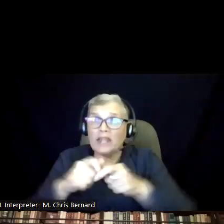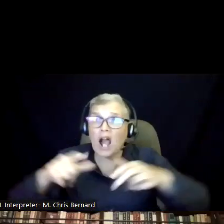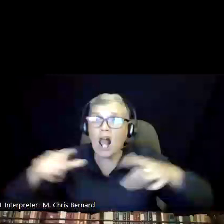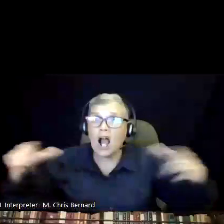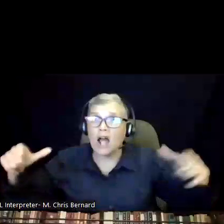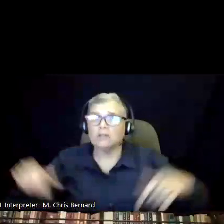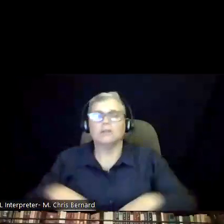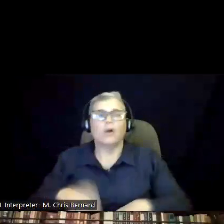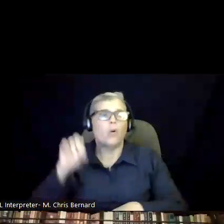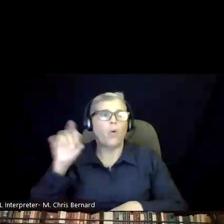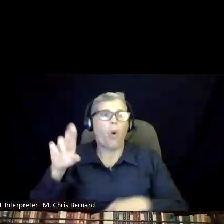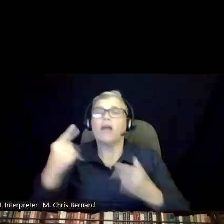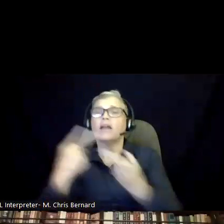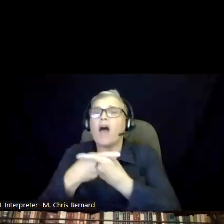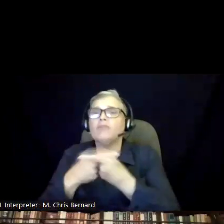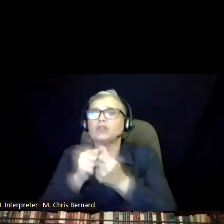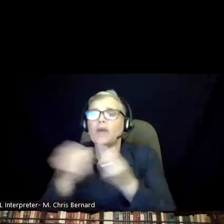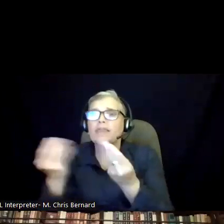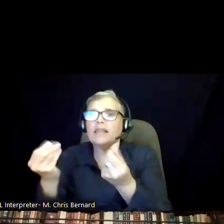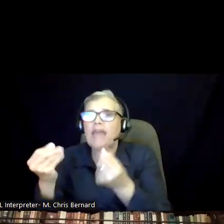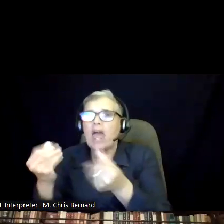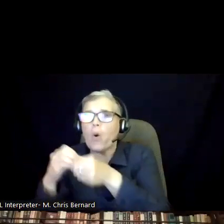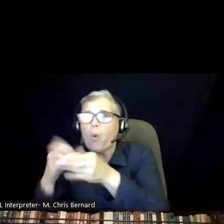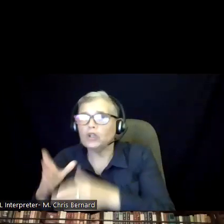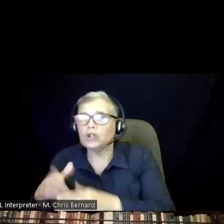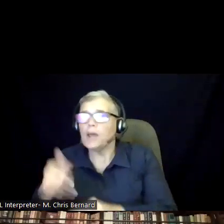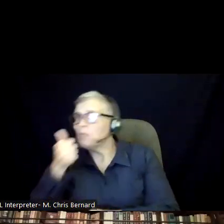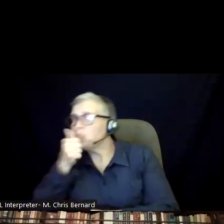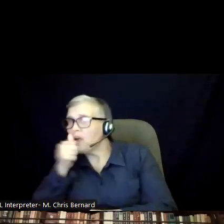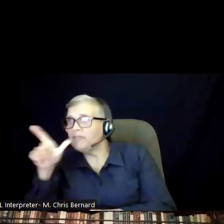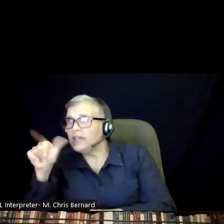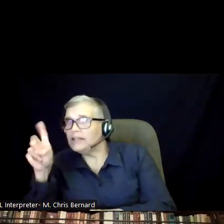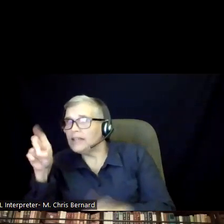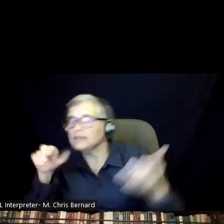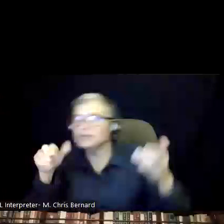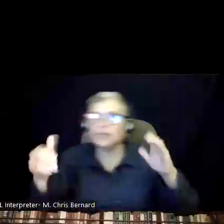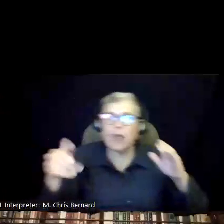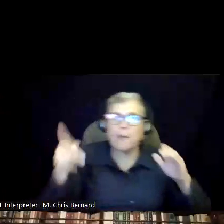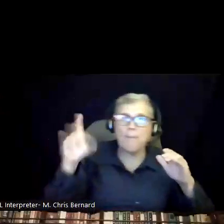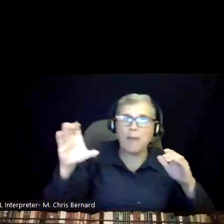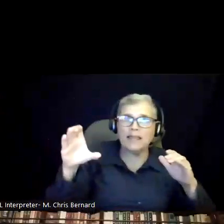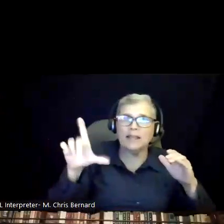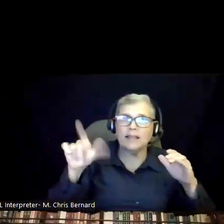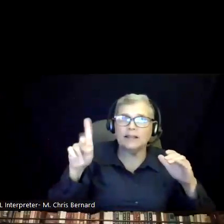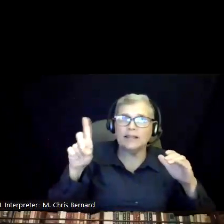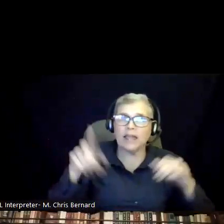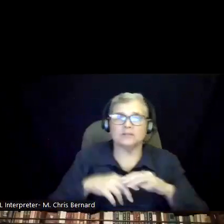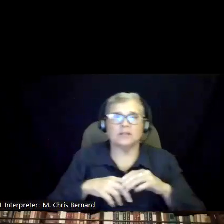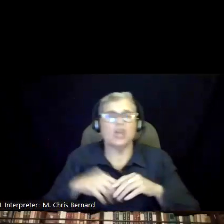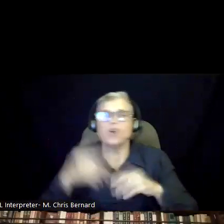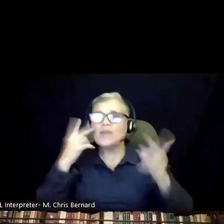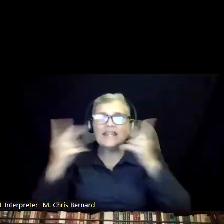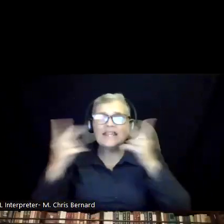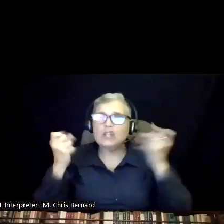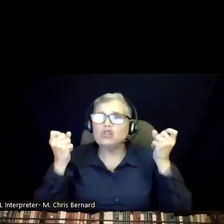see conflicts between private lands and public lands. We see frequently too many critters in the